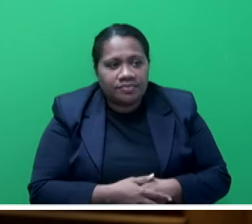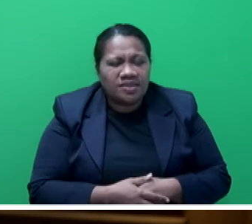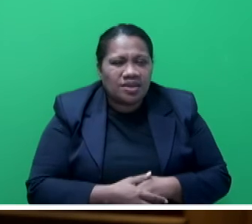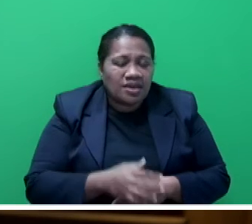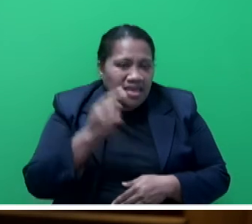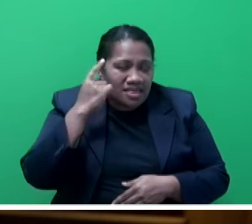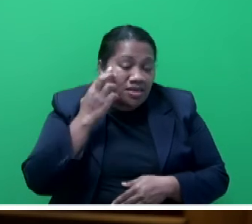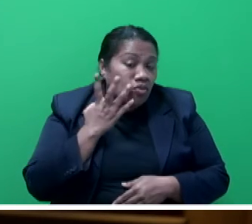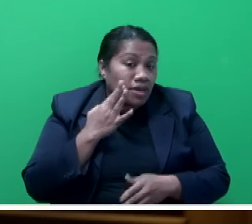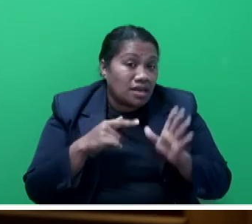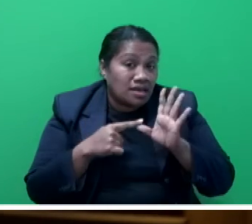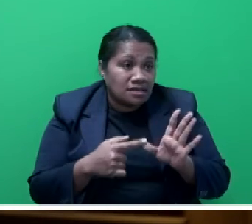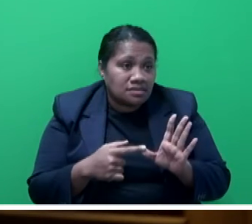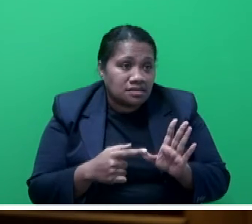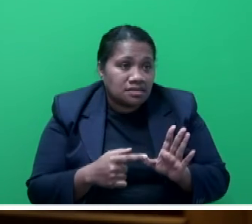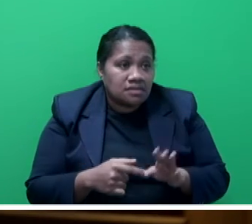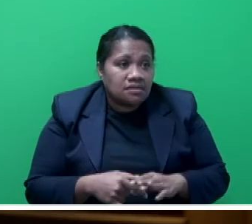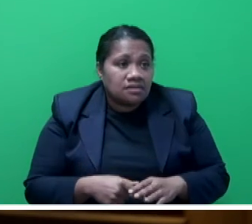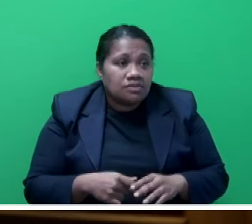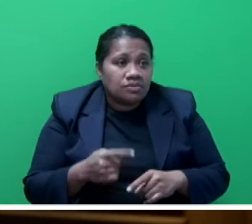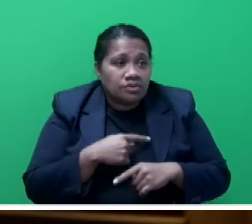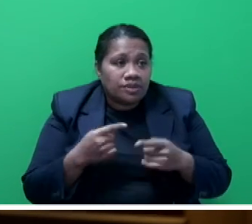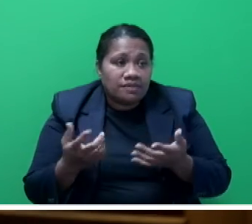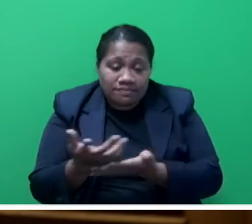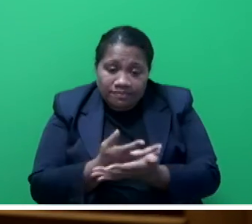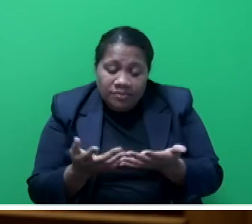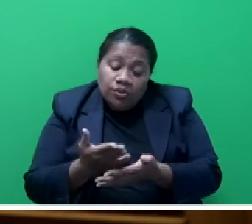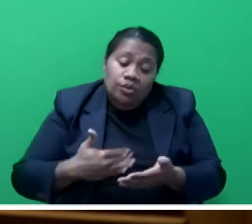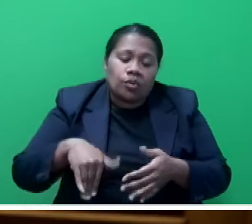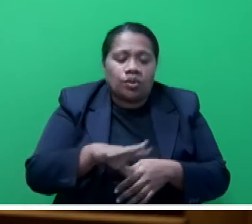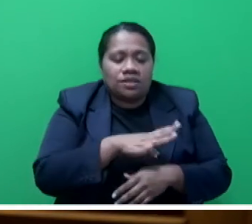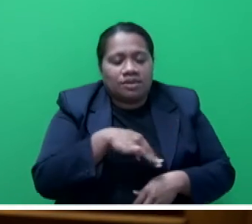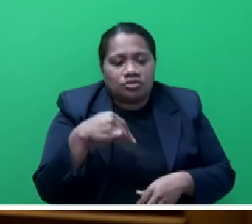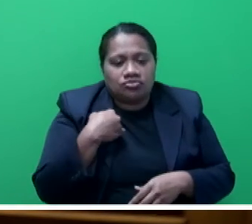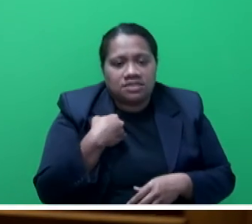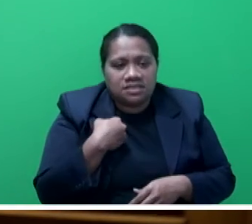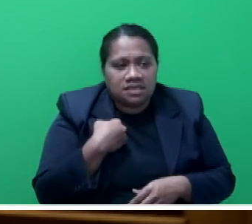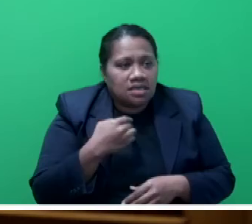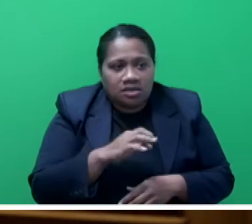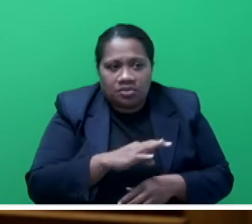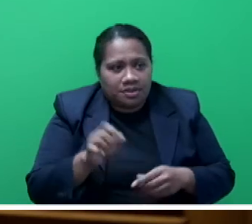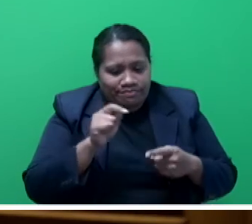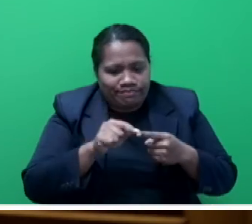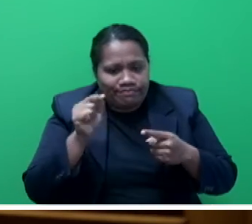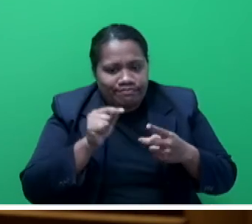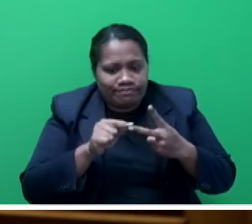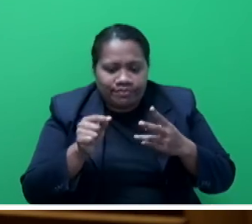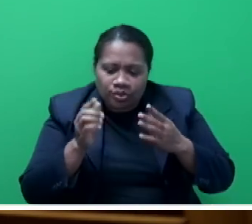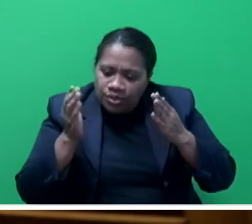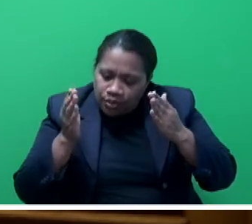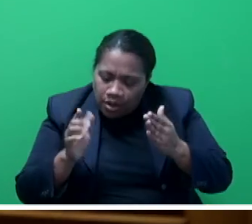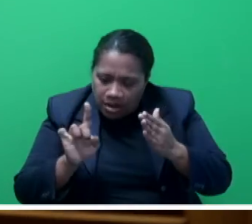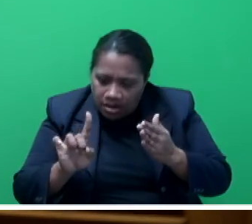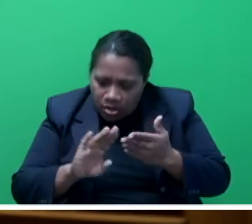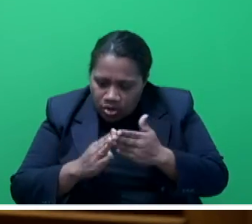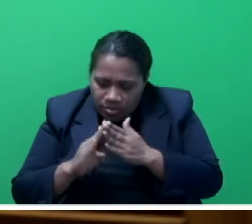Kurundrani a little earlier, sir, that answered the question that we collaborate with all ministries. and we don't specifically go out and just look at one